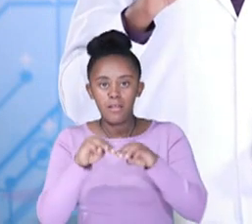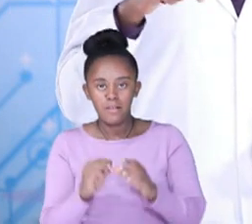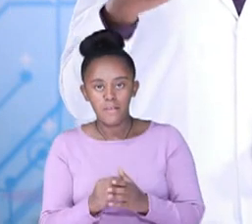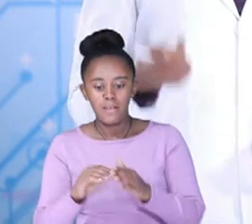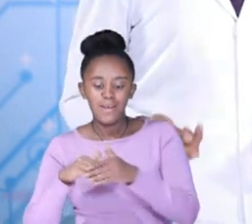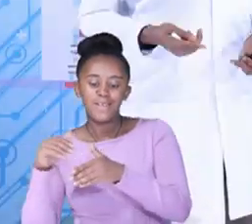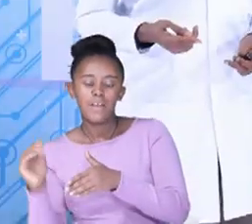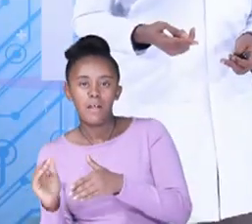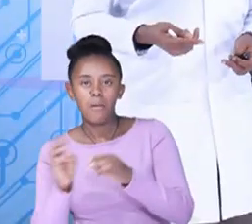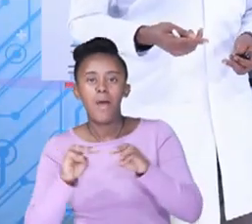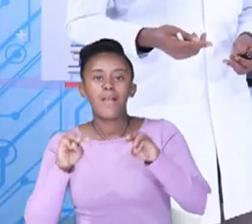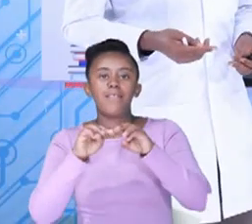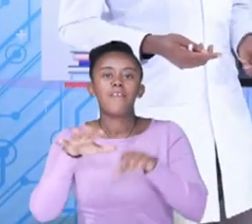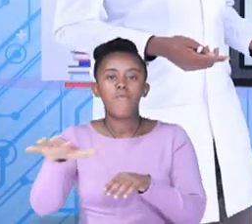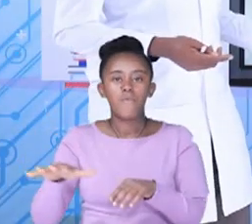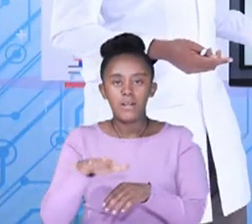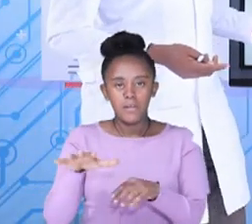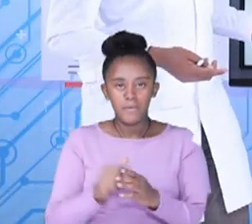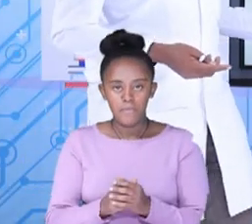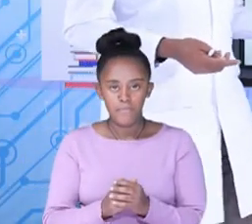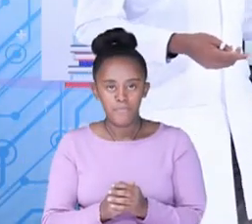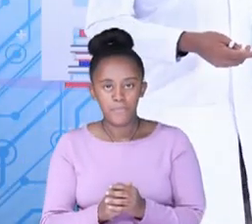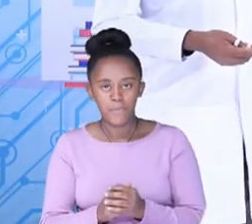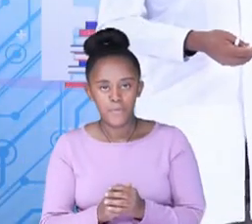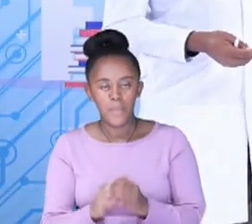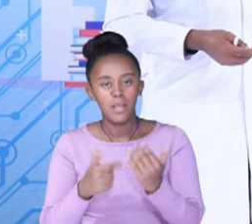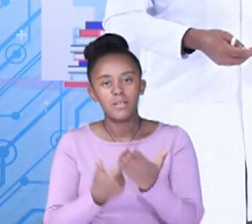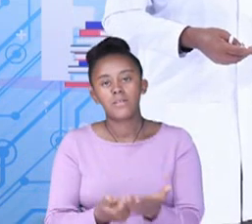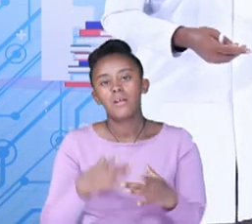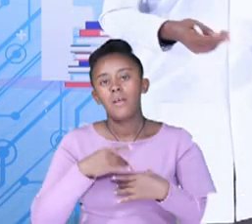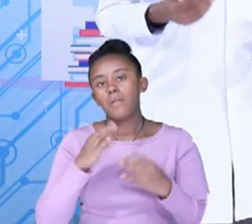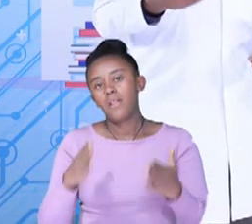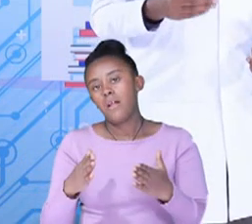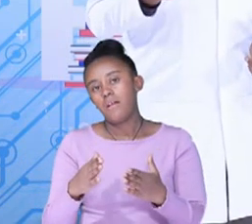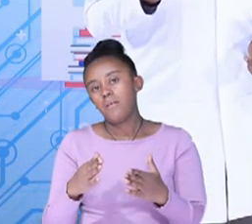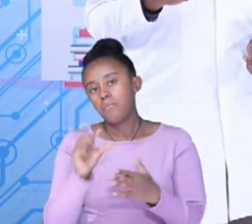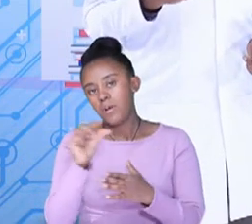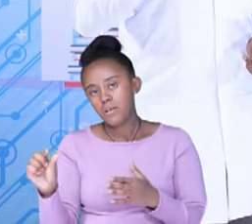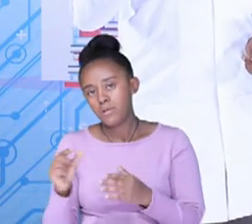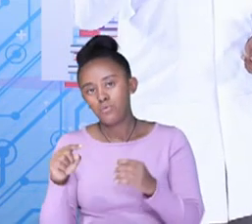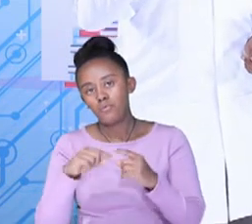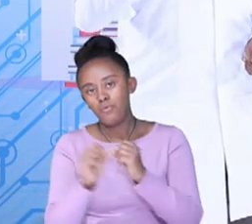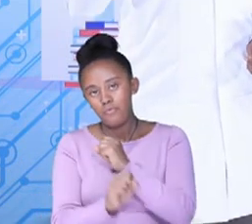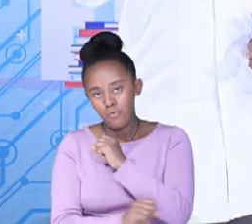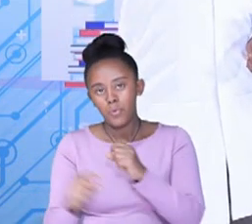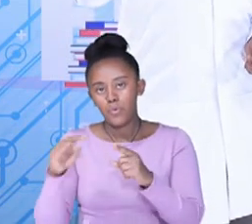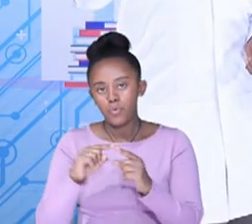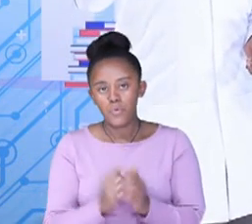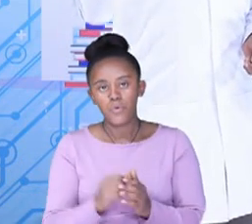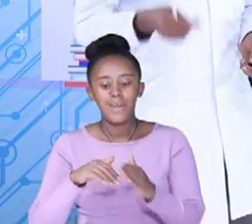the external magnetic field. They have the arrangement of these elemental particles to form magnetic field which oppose